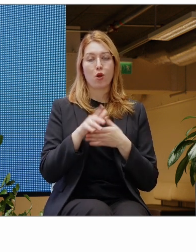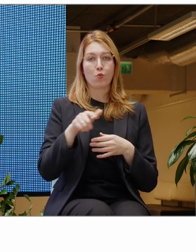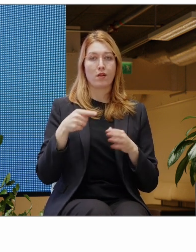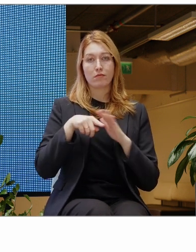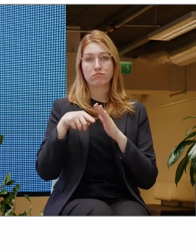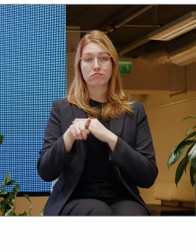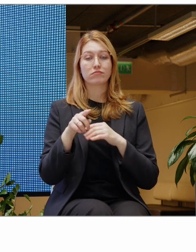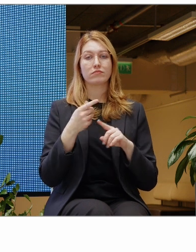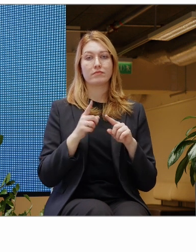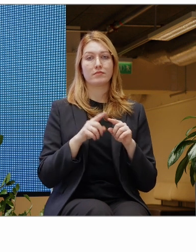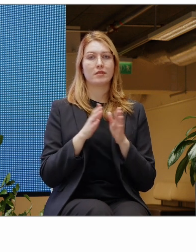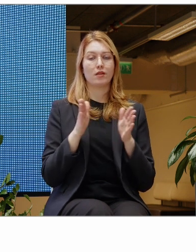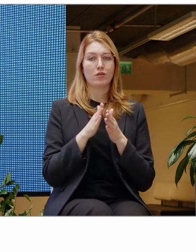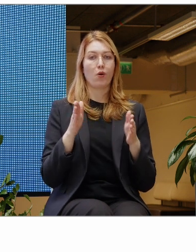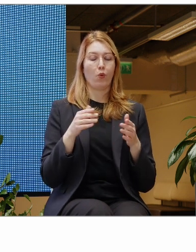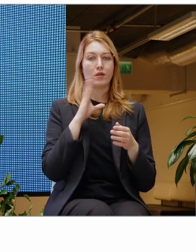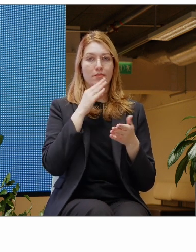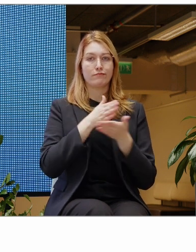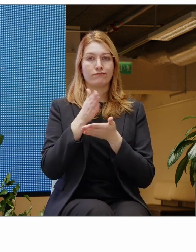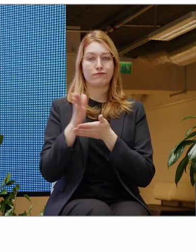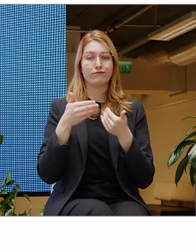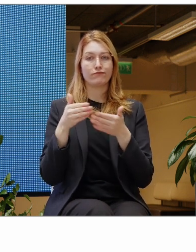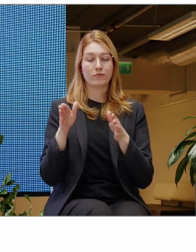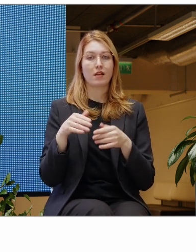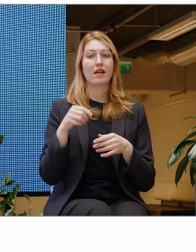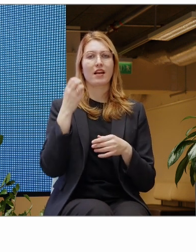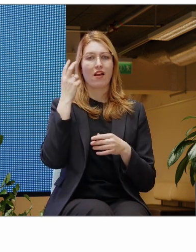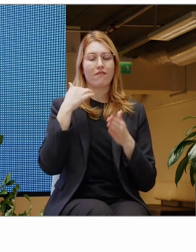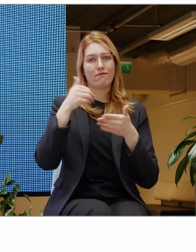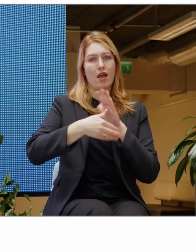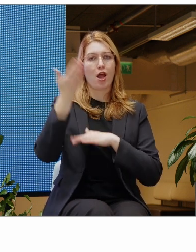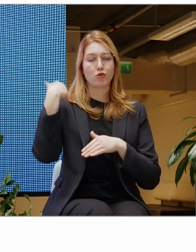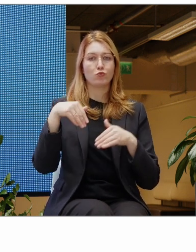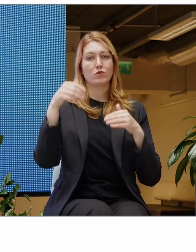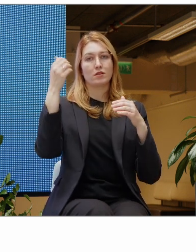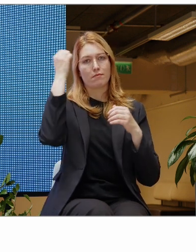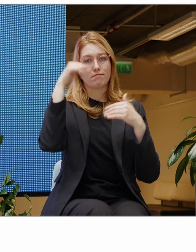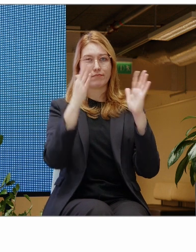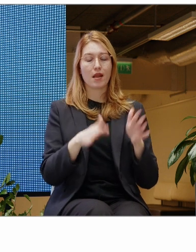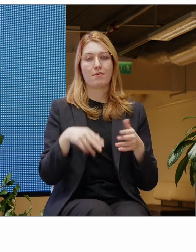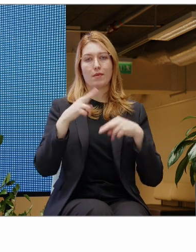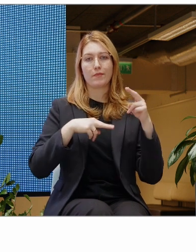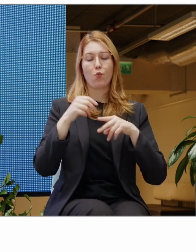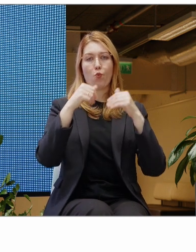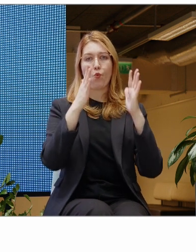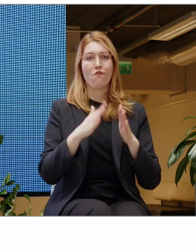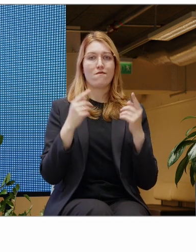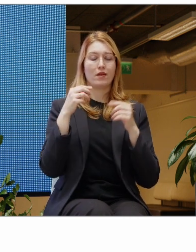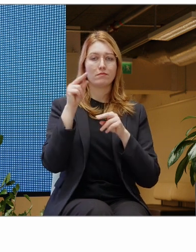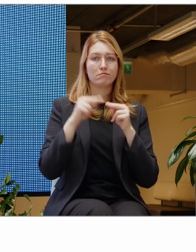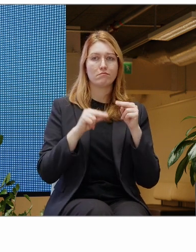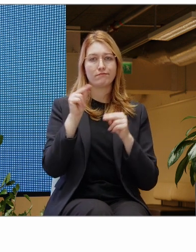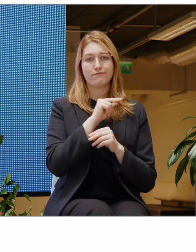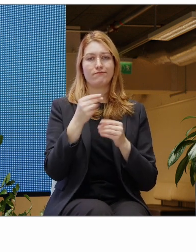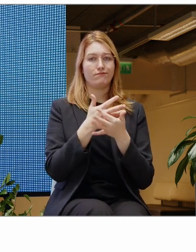and has done lots and lots of accessible buildings with historic monuments and government buildings. So the link at the end, if you can go in each of those, you'll